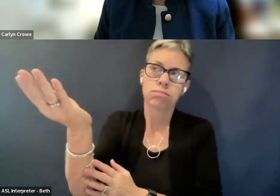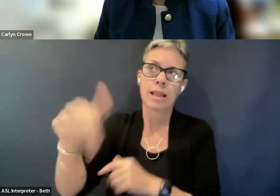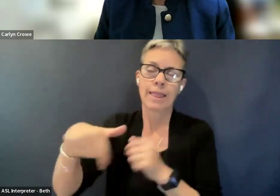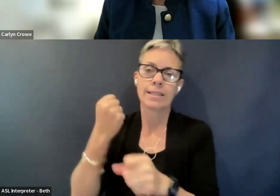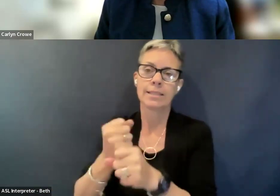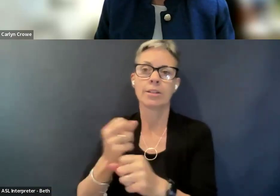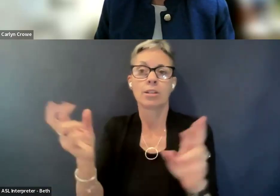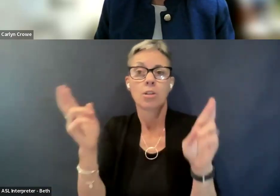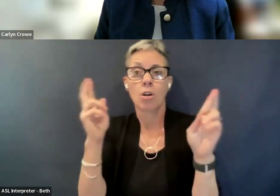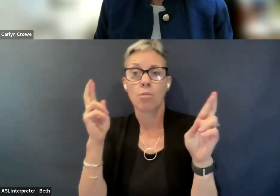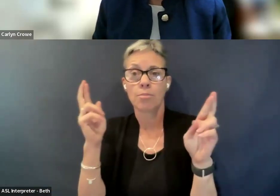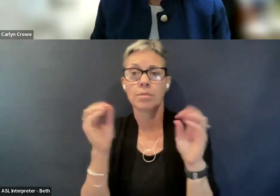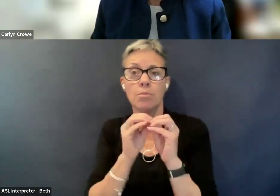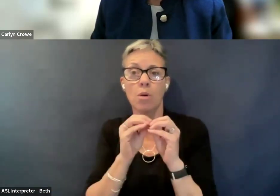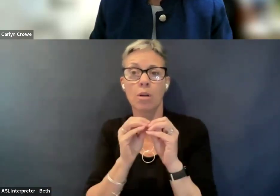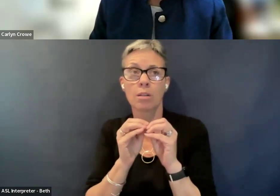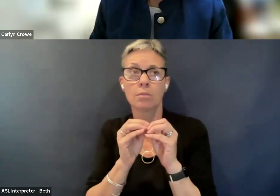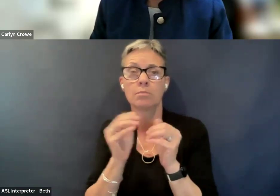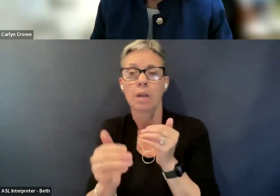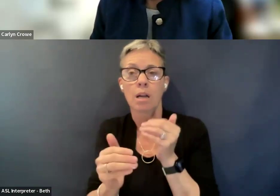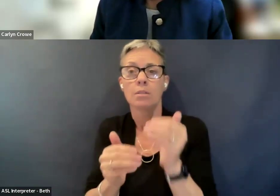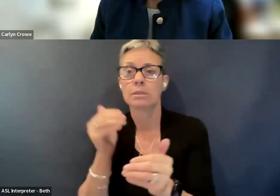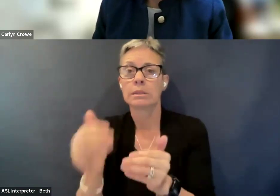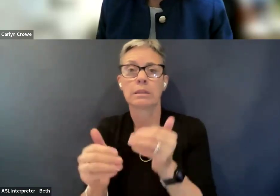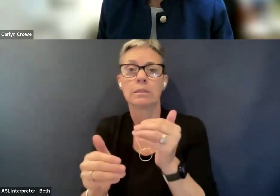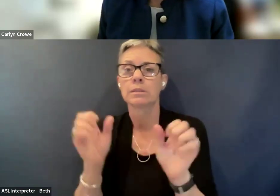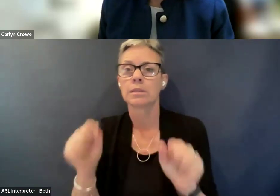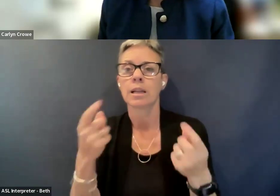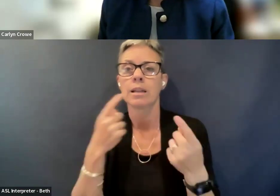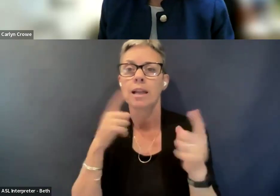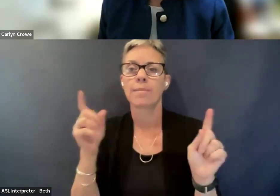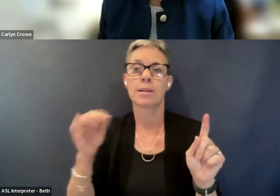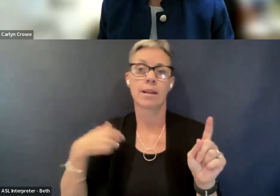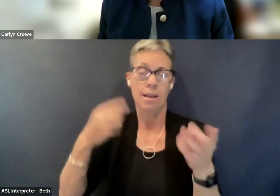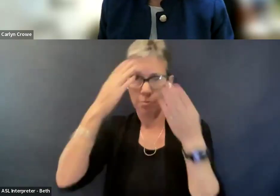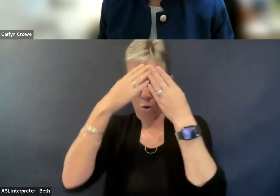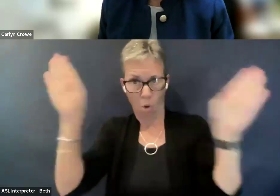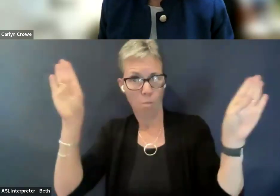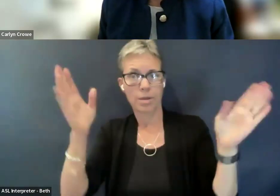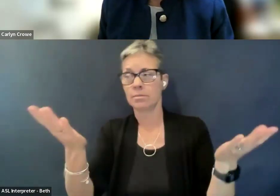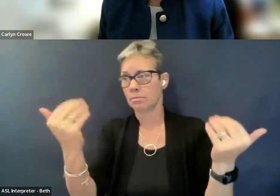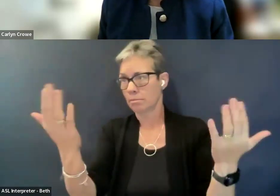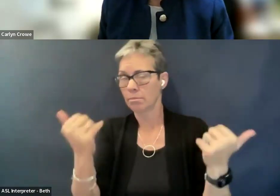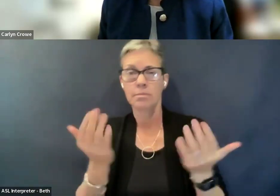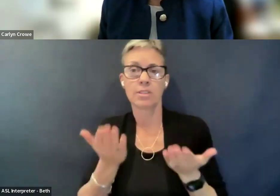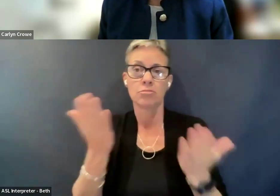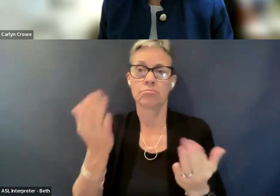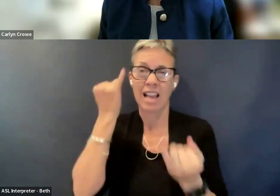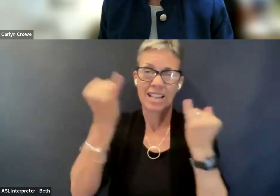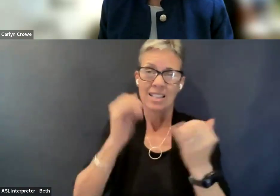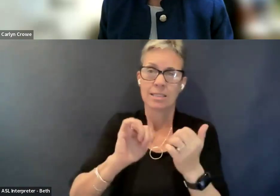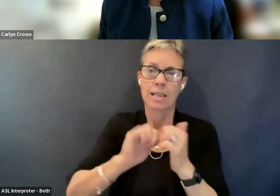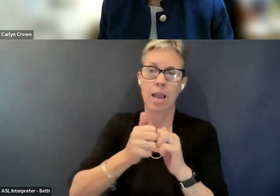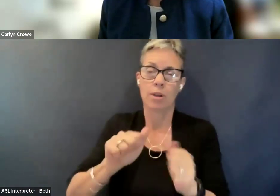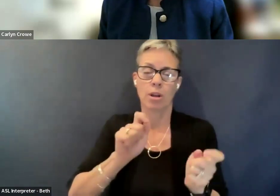make some more progress on it. And I'm open to suggestions and ideas of how we may be able to tweak it a little bit if